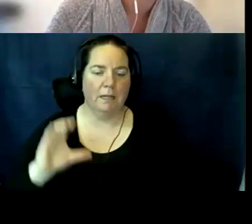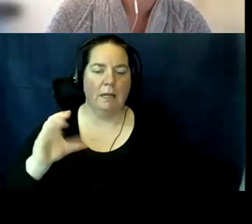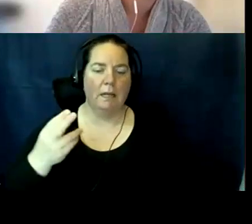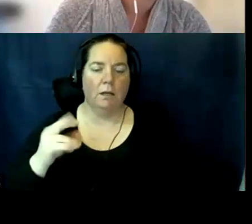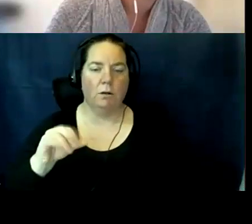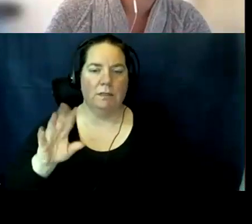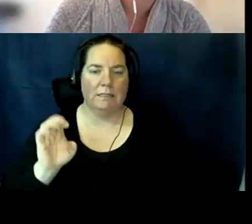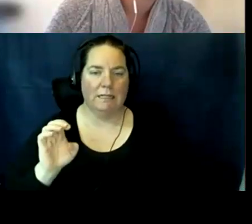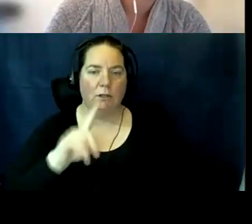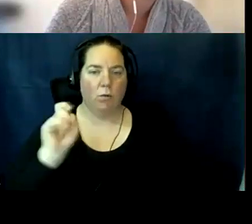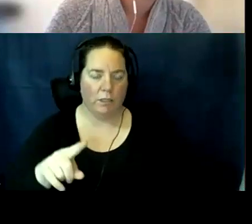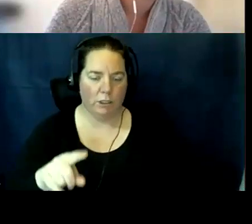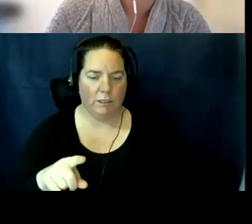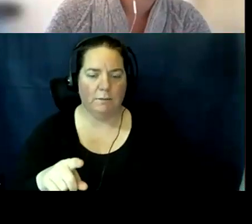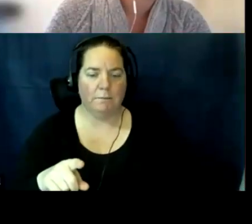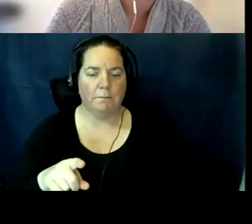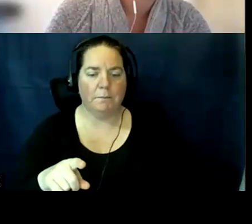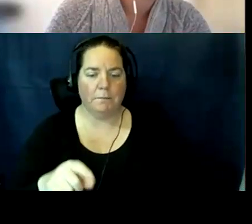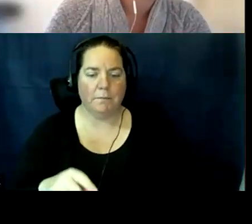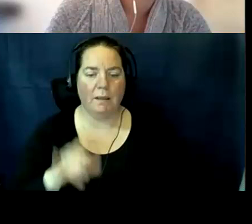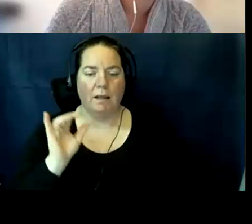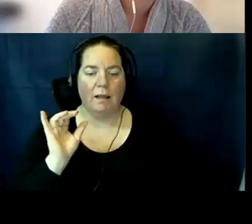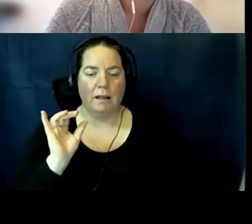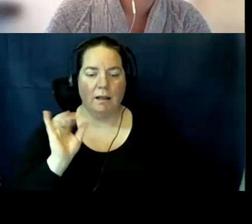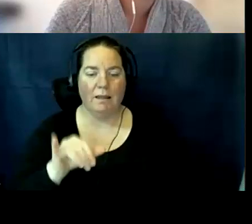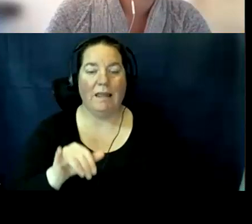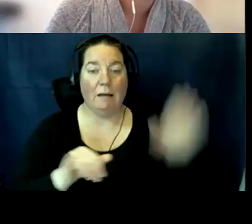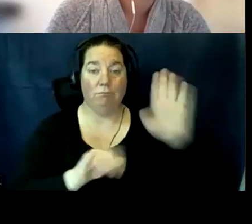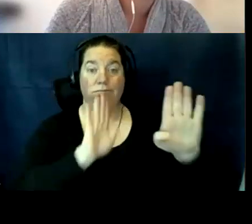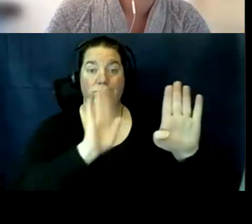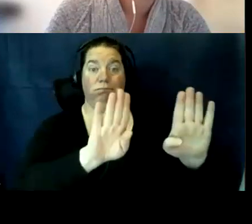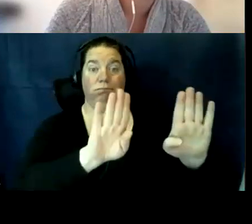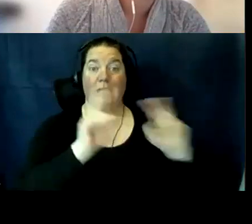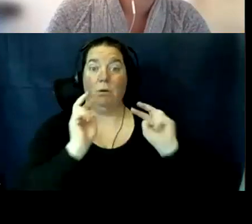and yeah, just so you know too, the caller also in that vein, that side-by-side that we looked at